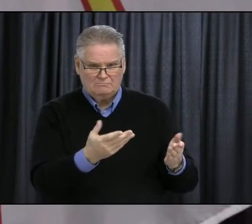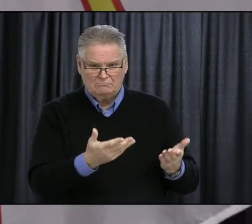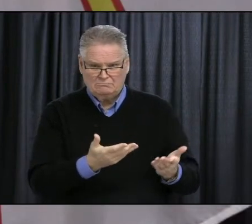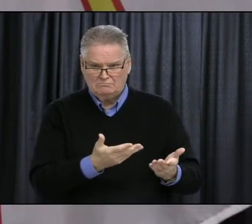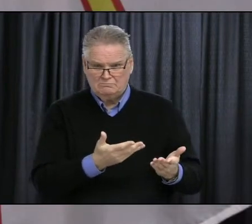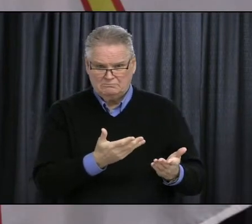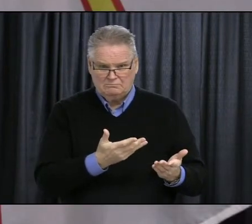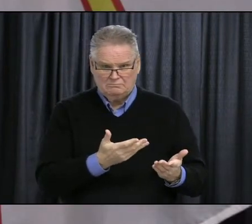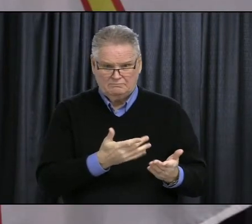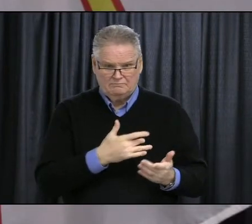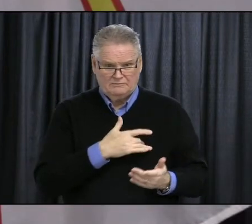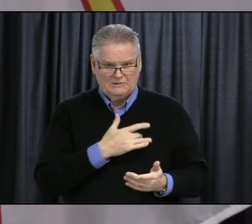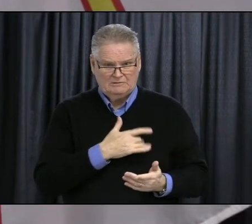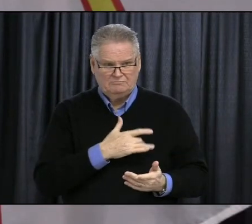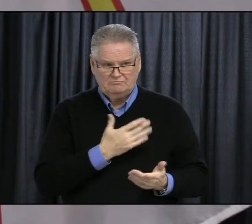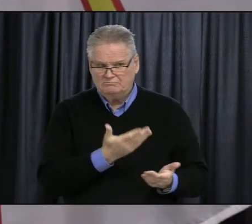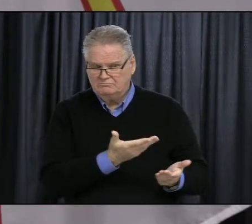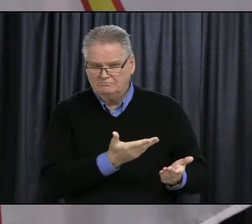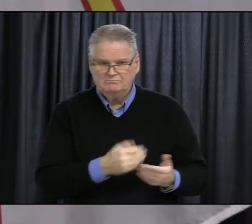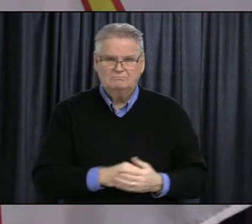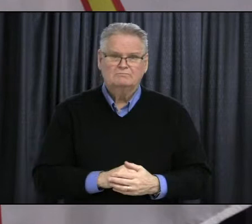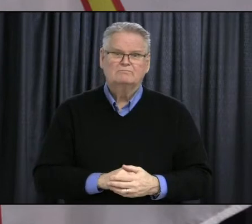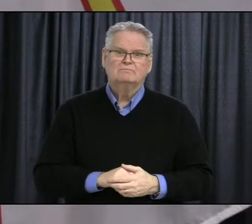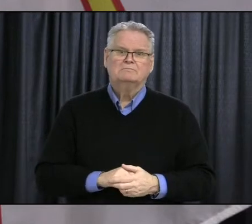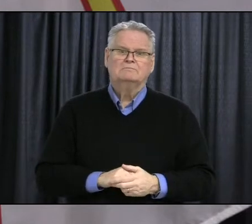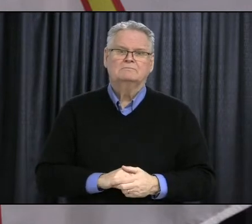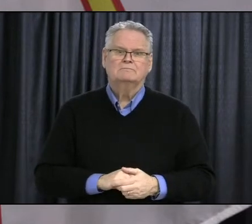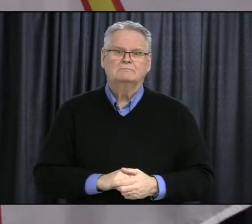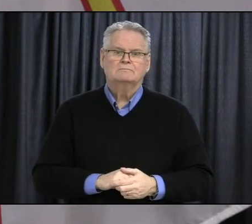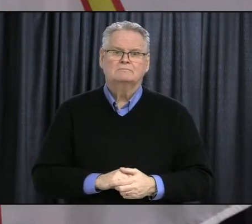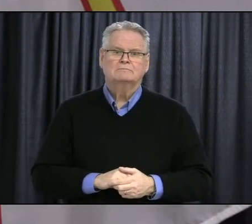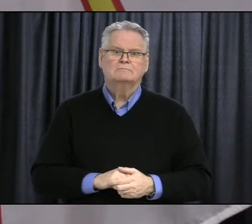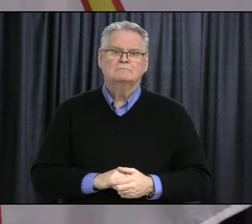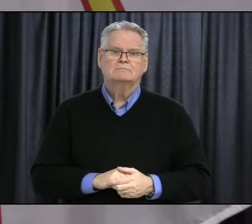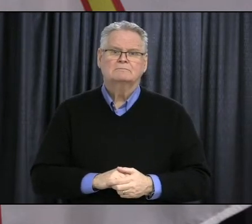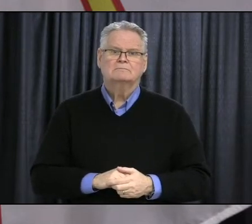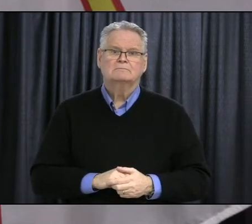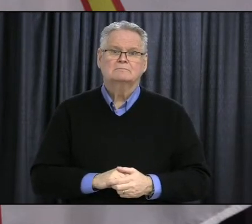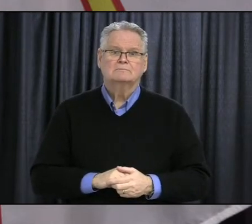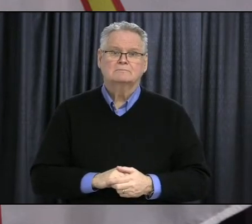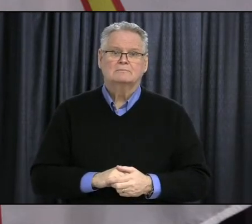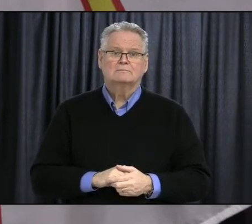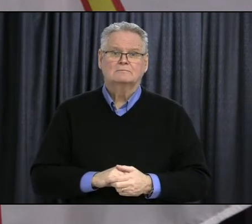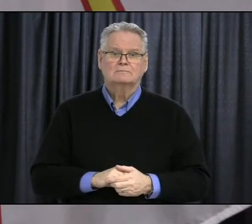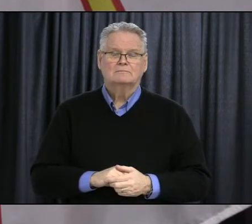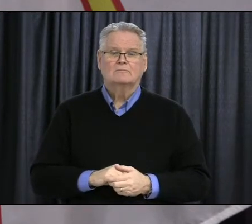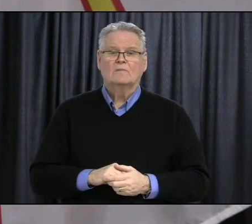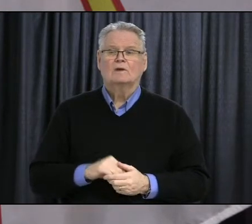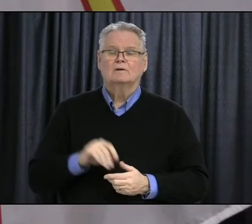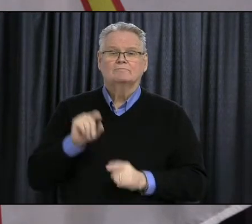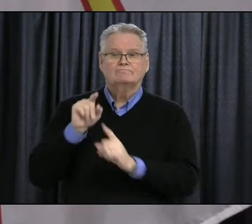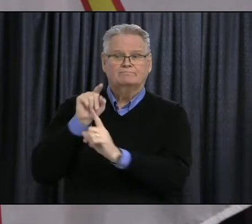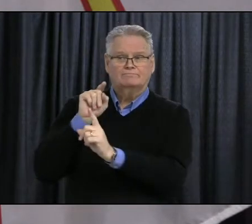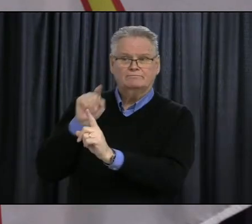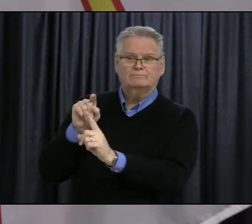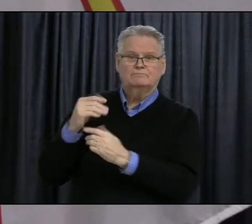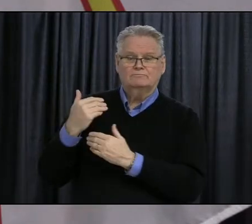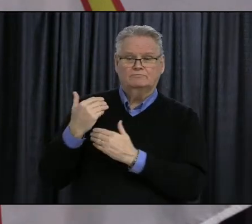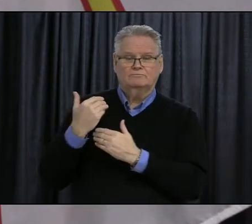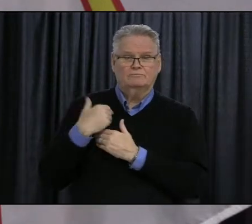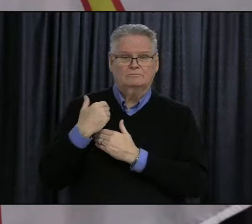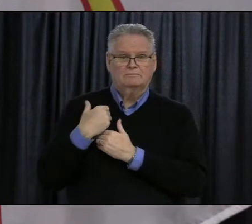that? So the, public health didn't make the recommendations not to